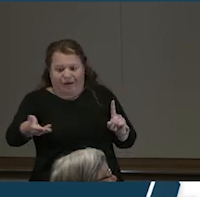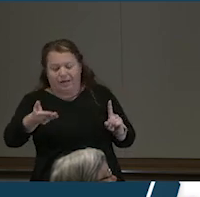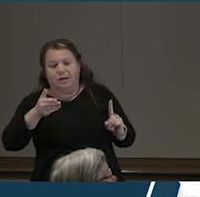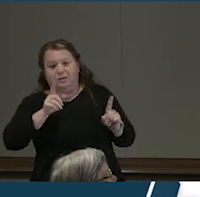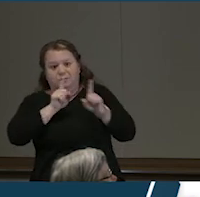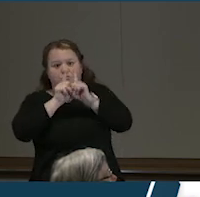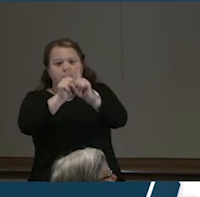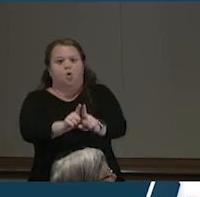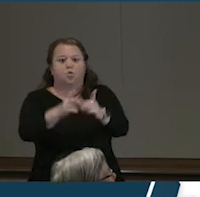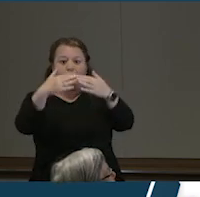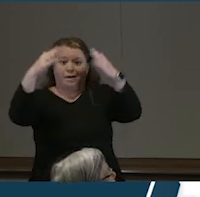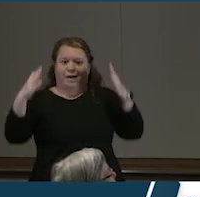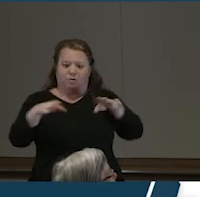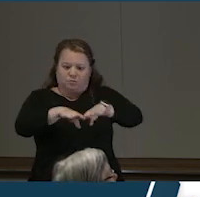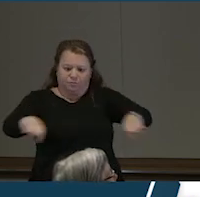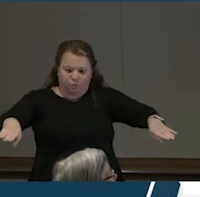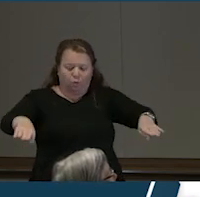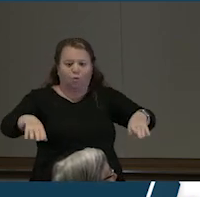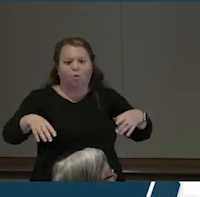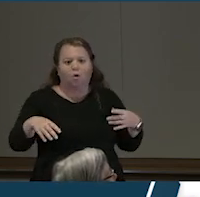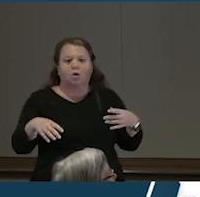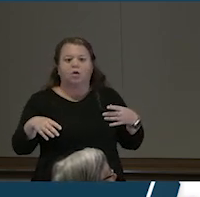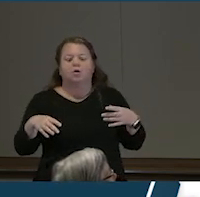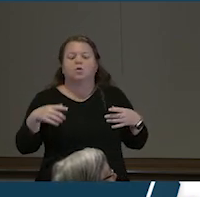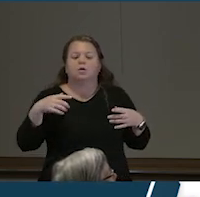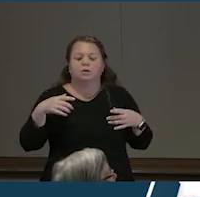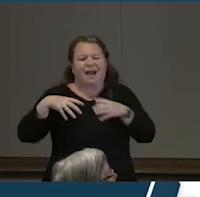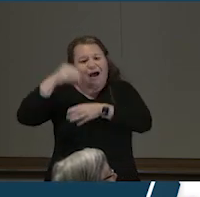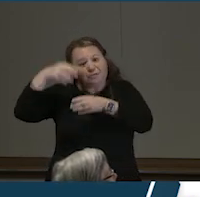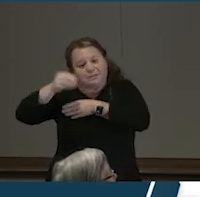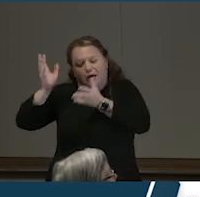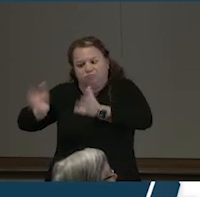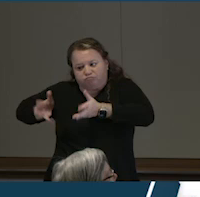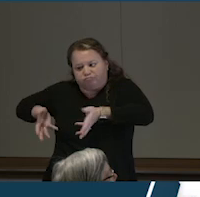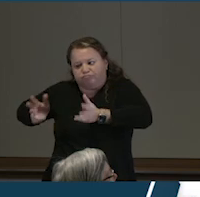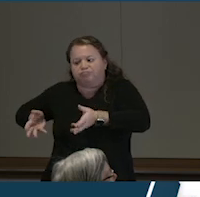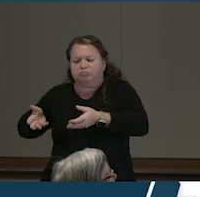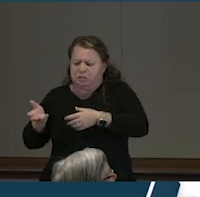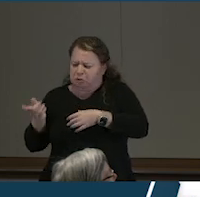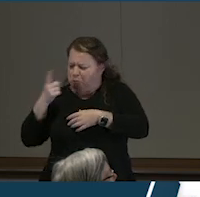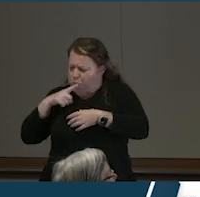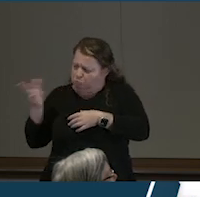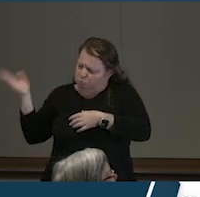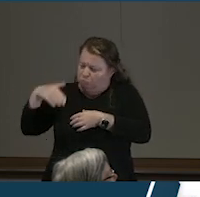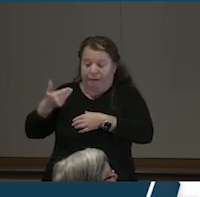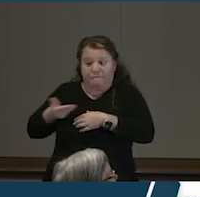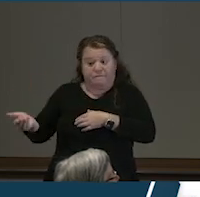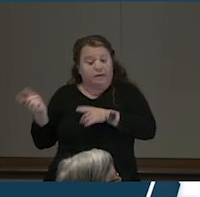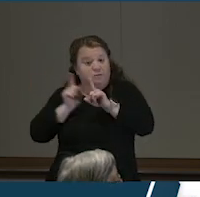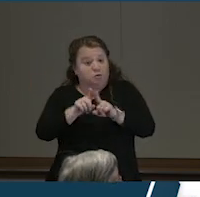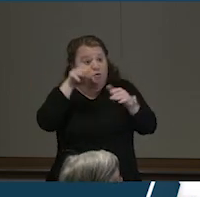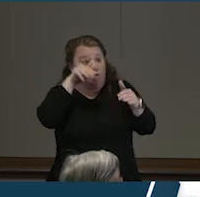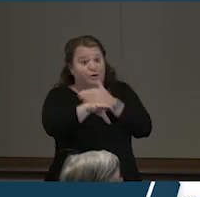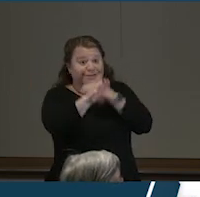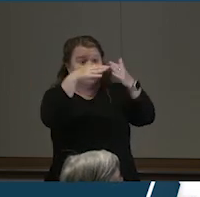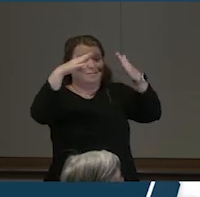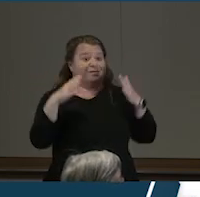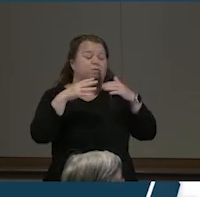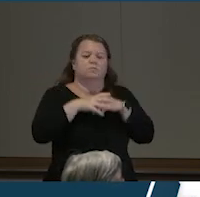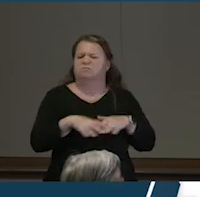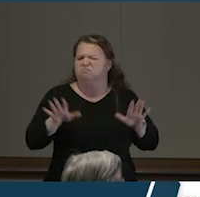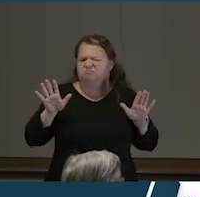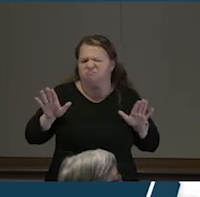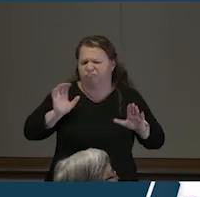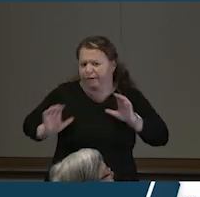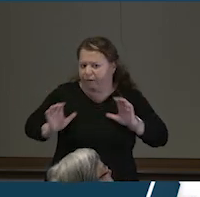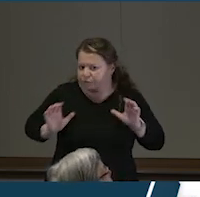is the House floor. We were having a conversation outside with him, and he's like, let me take you into the House. So he takes us into the House. We have a great